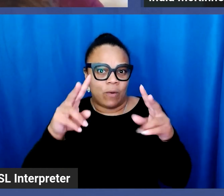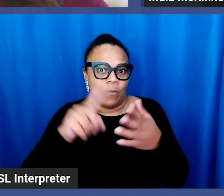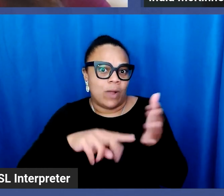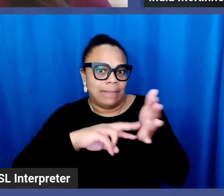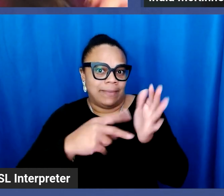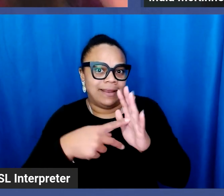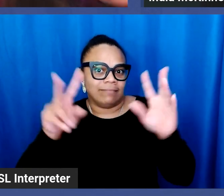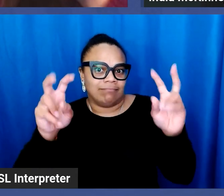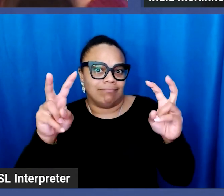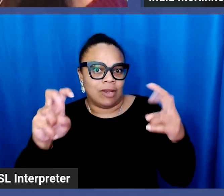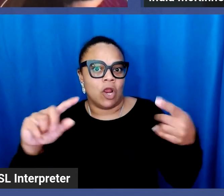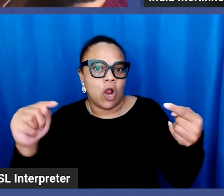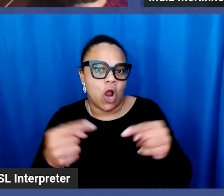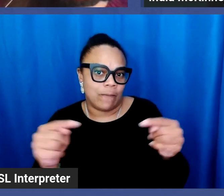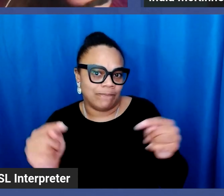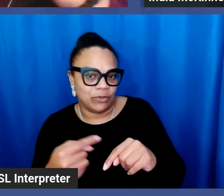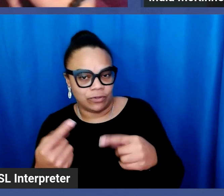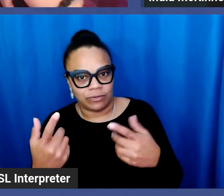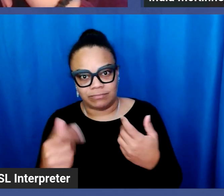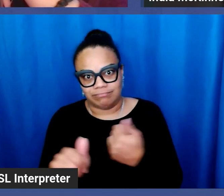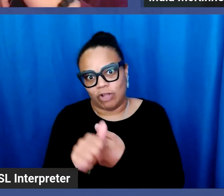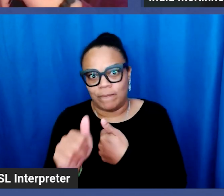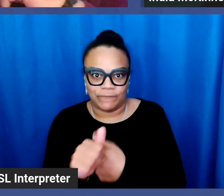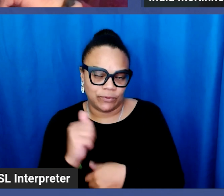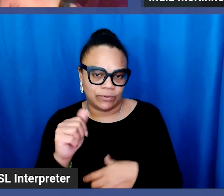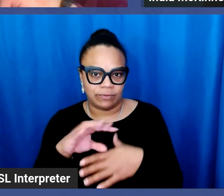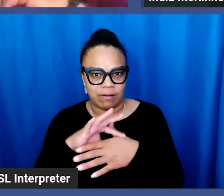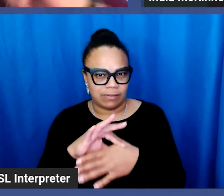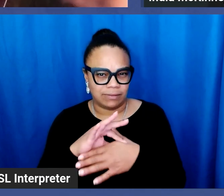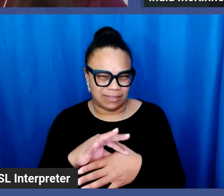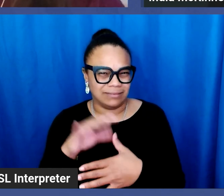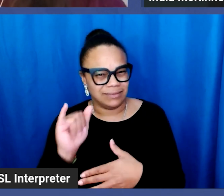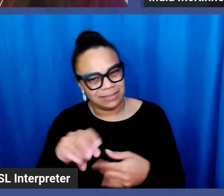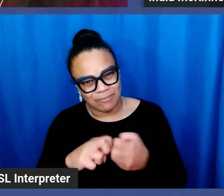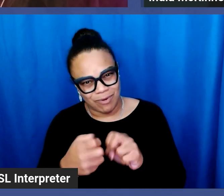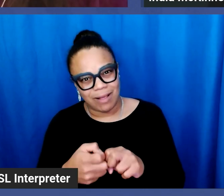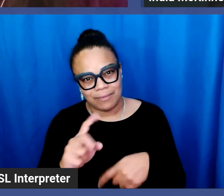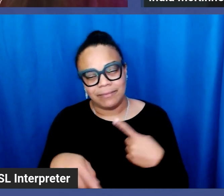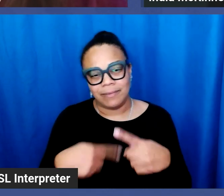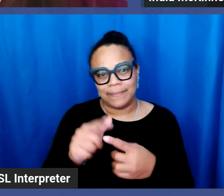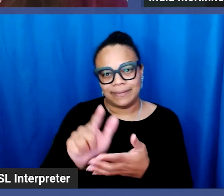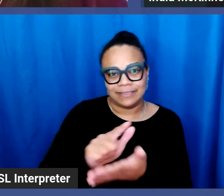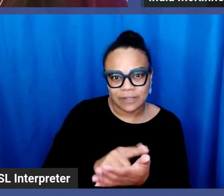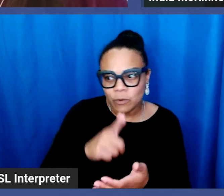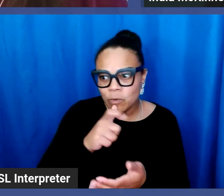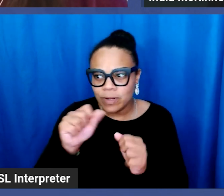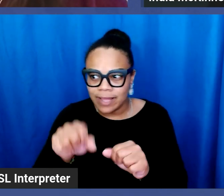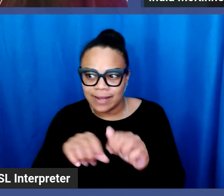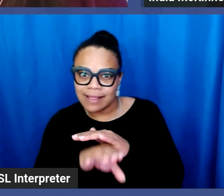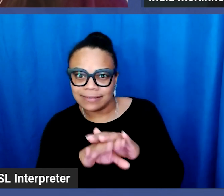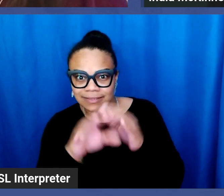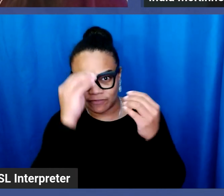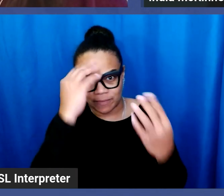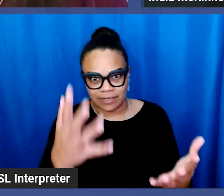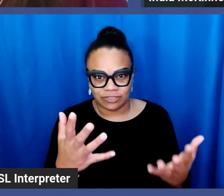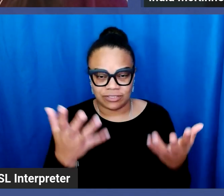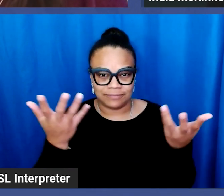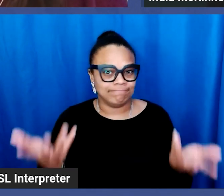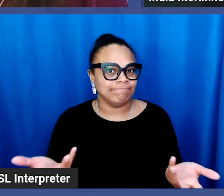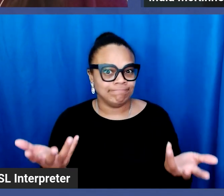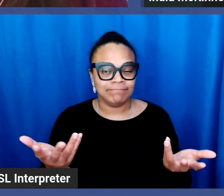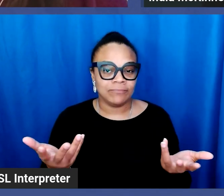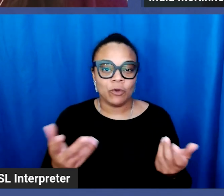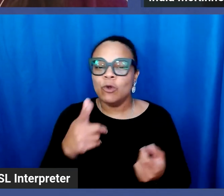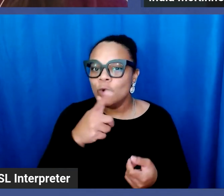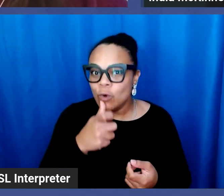content. Mm-hmm. So that's a problem when you start talking about legislation and who's allowed to access information, because